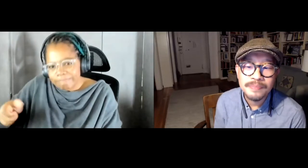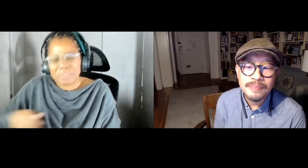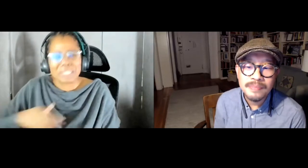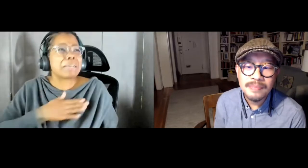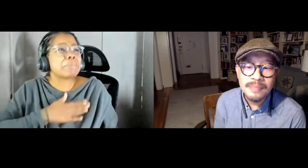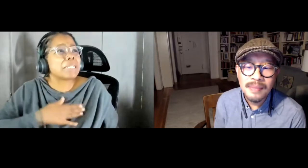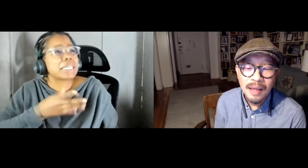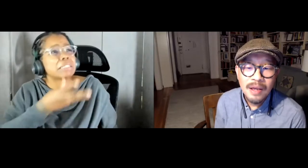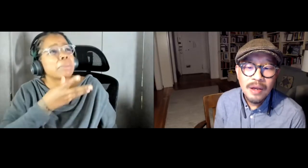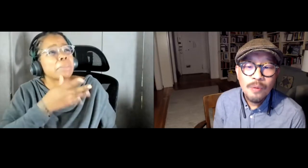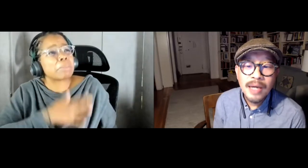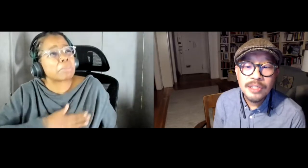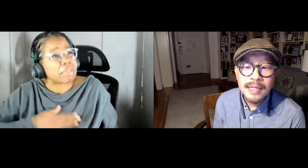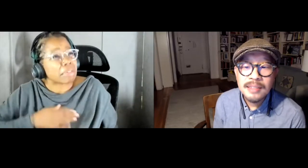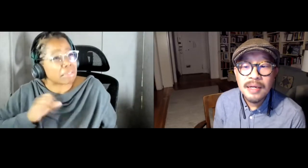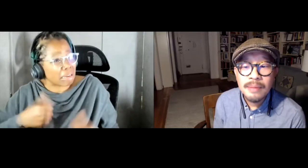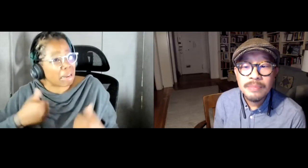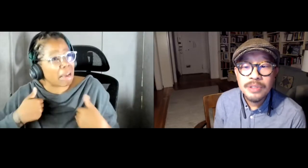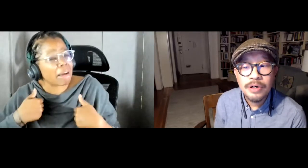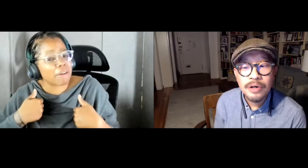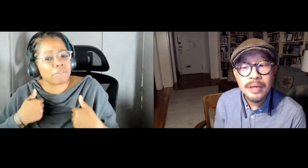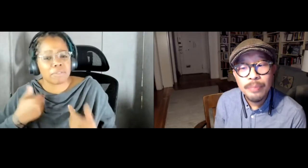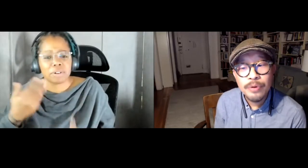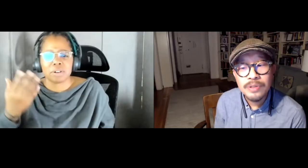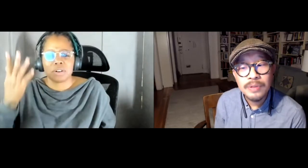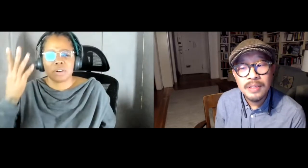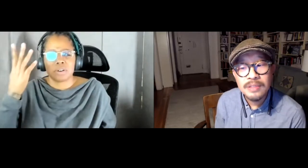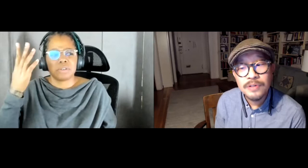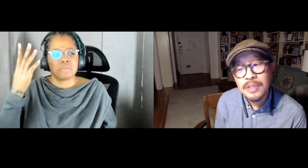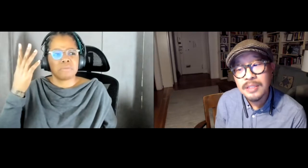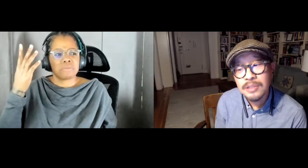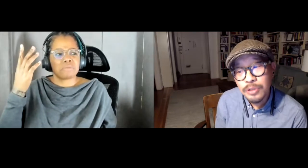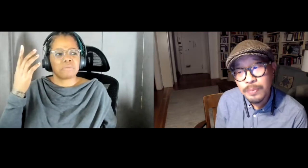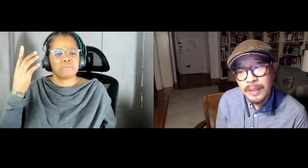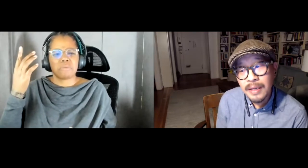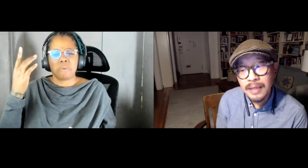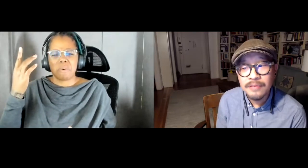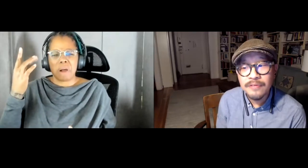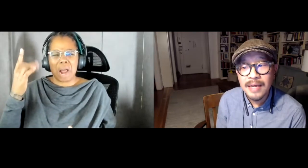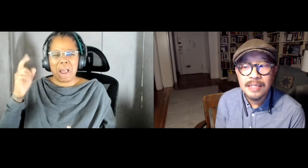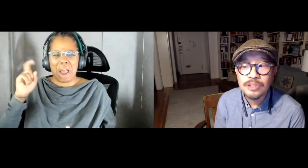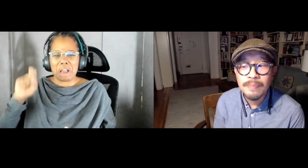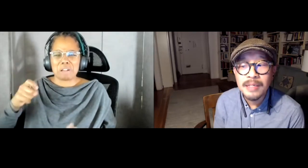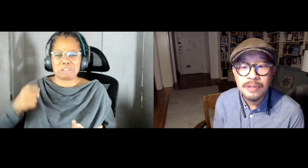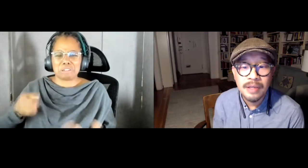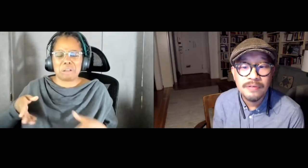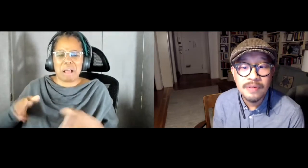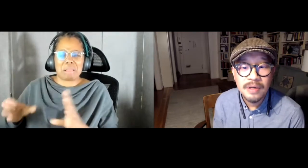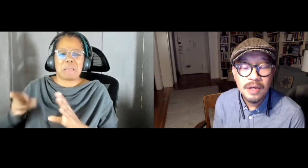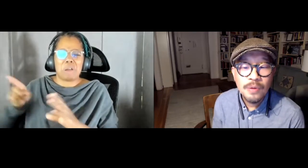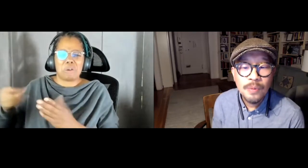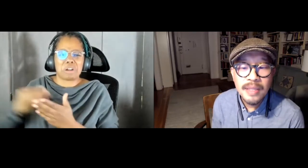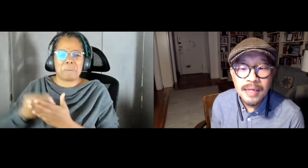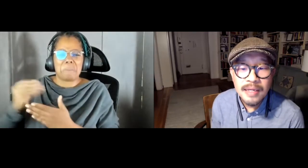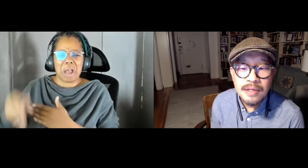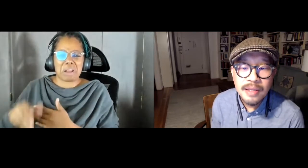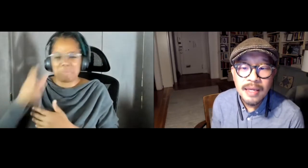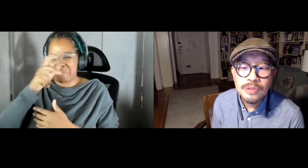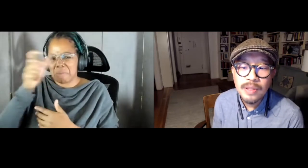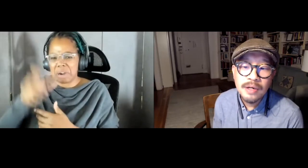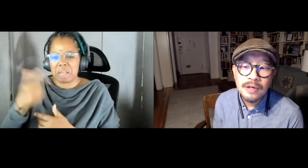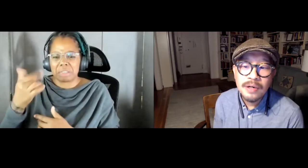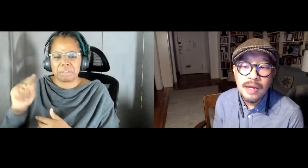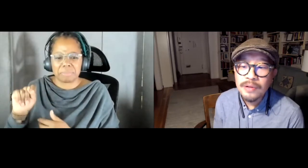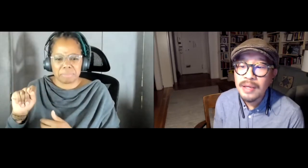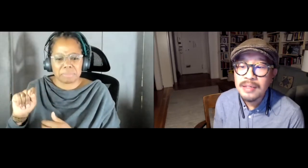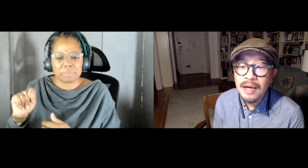one?" Why should I succumb to her importunings for such a stupid and in fact detrimental gift? One that inculcates